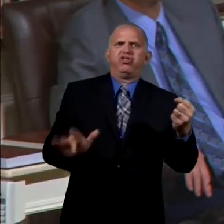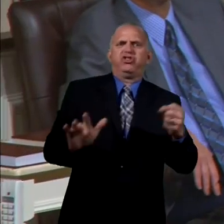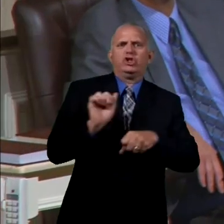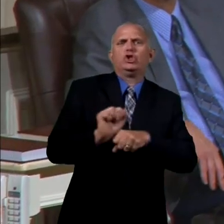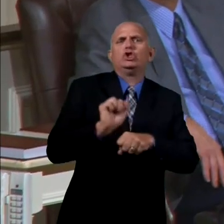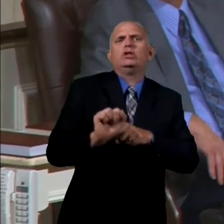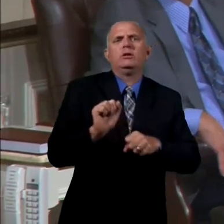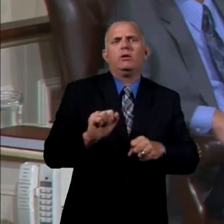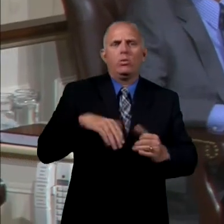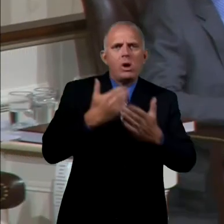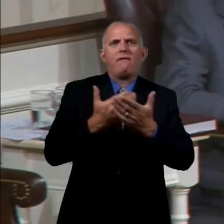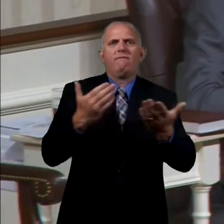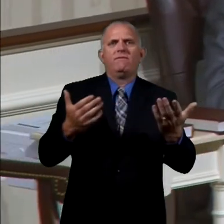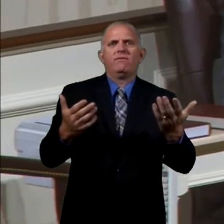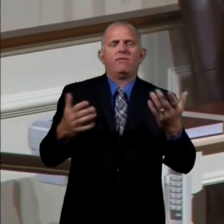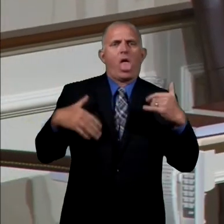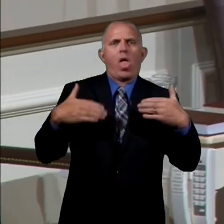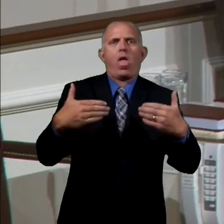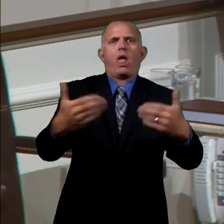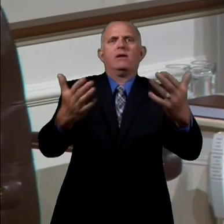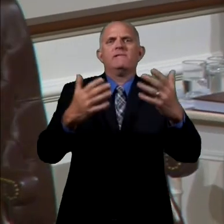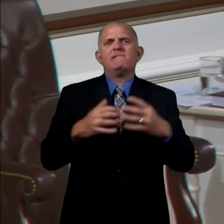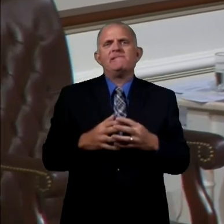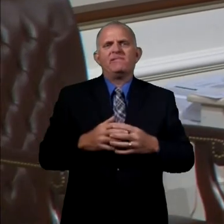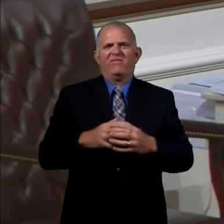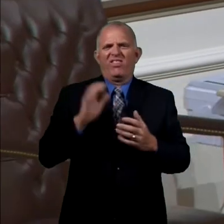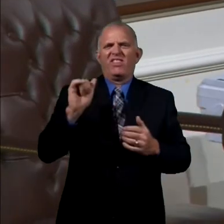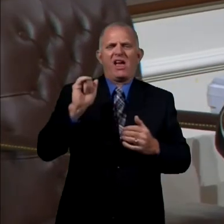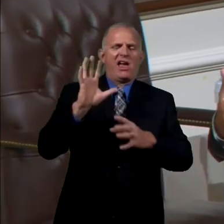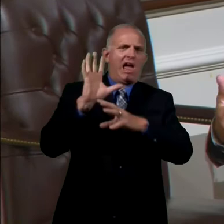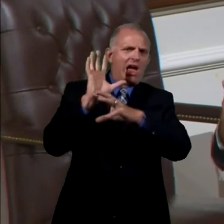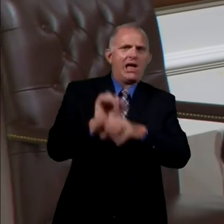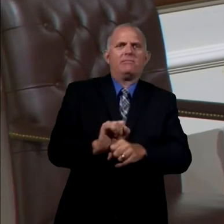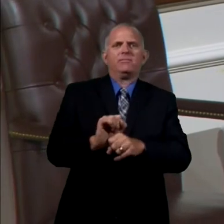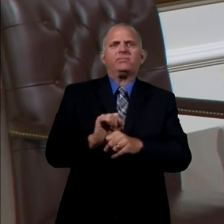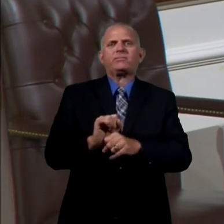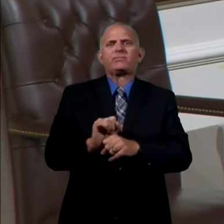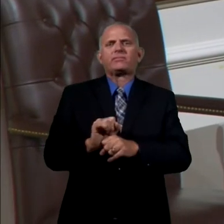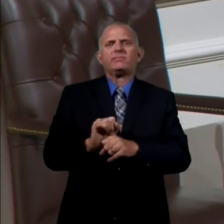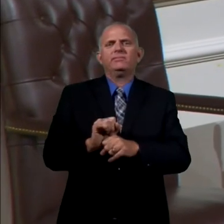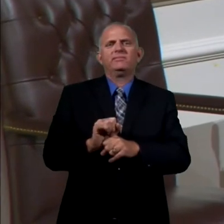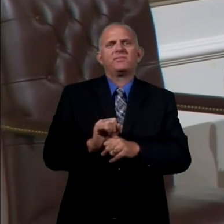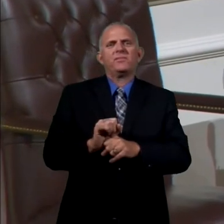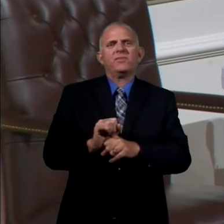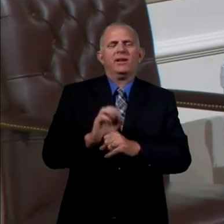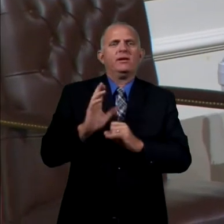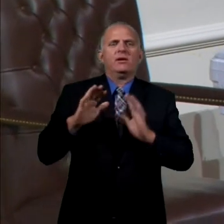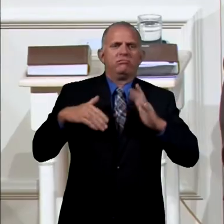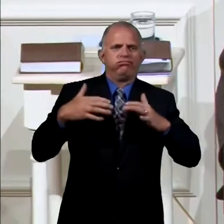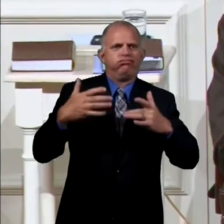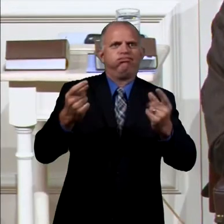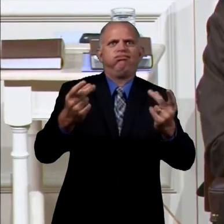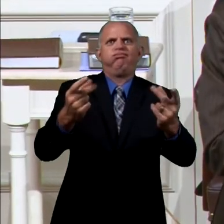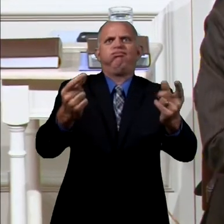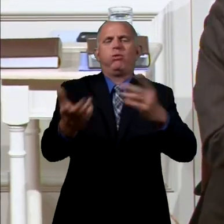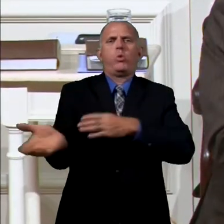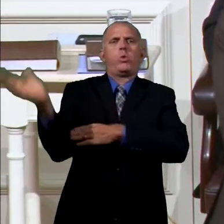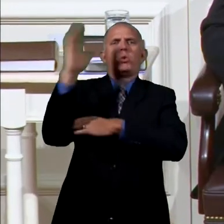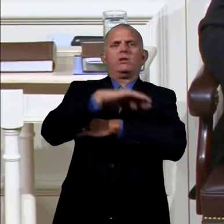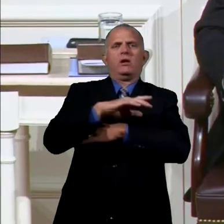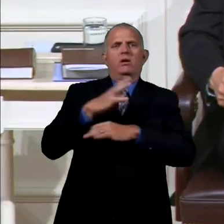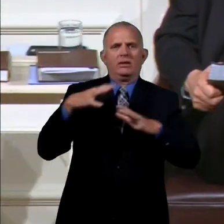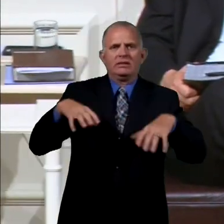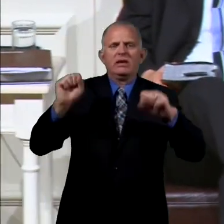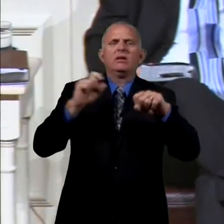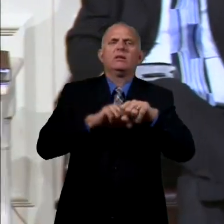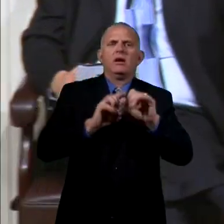to work, you're in a kind of rush mood, and you're in that habit of being in a hurry. So before long, you're just rushing through your day, and you never take time for individuals, you